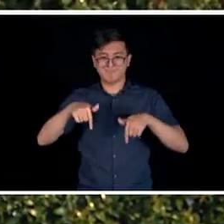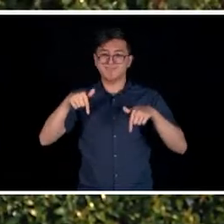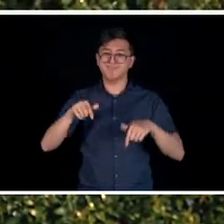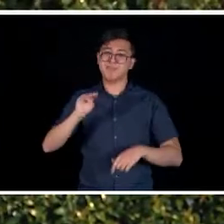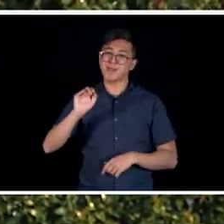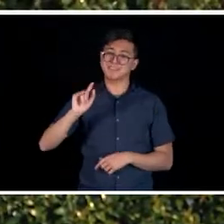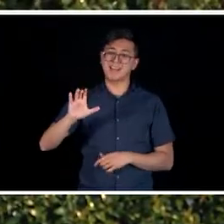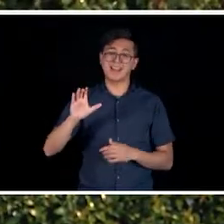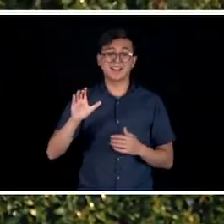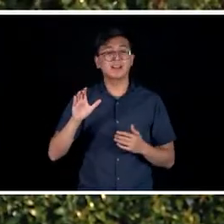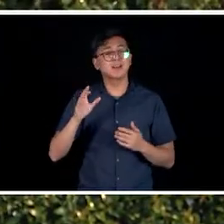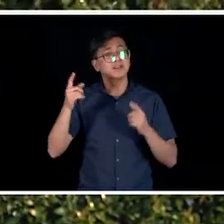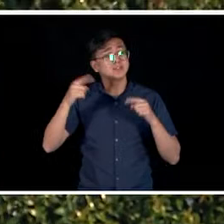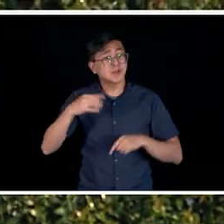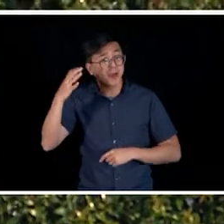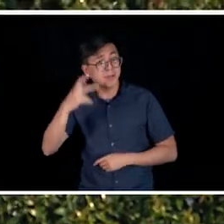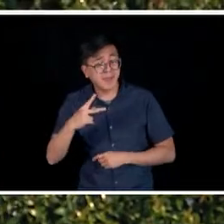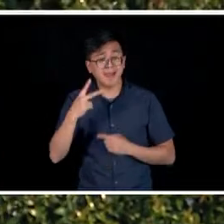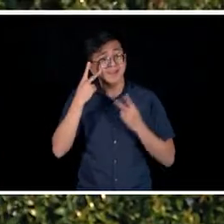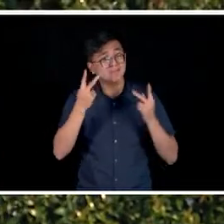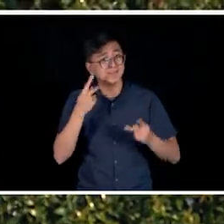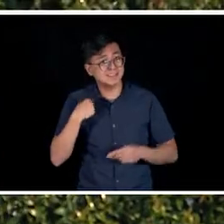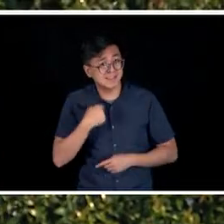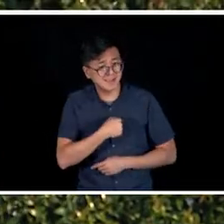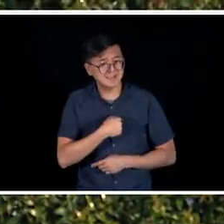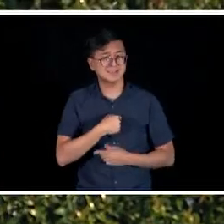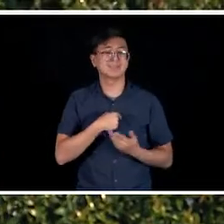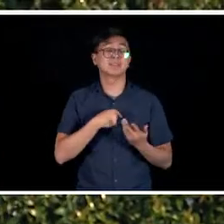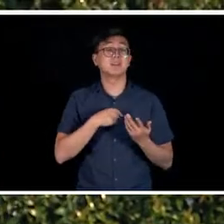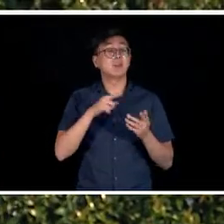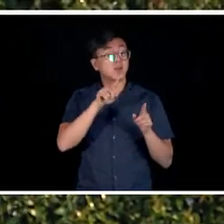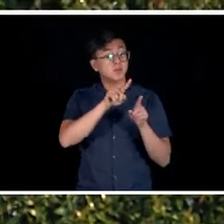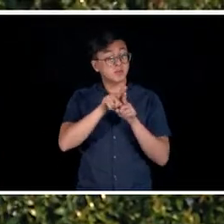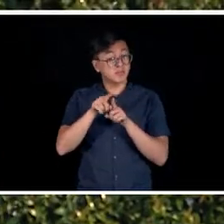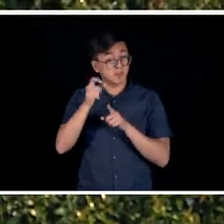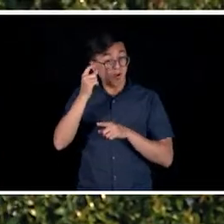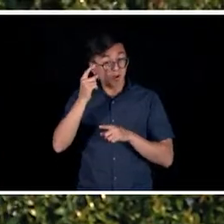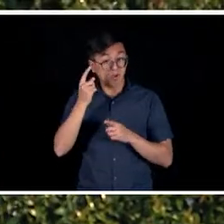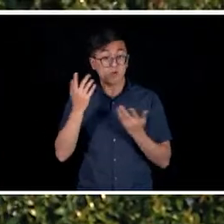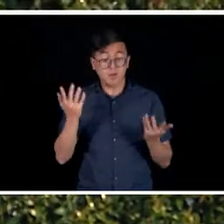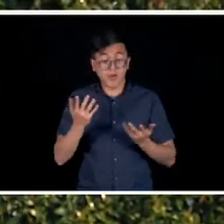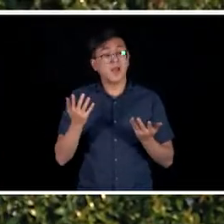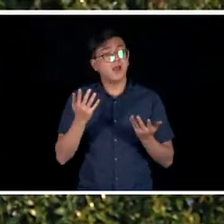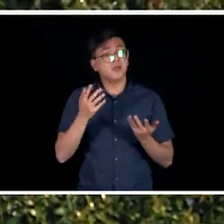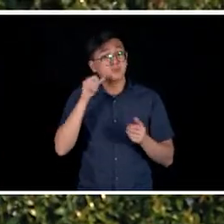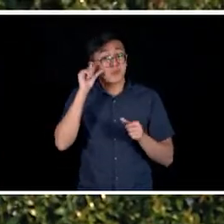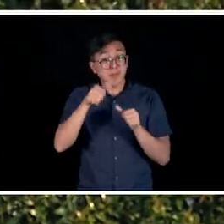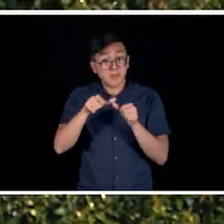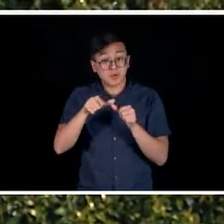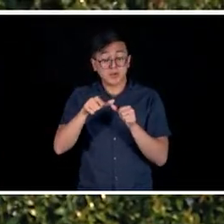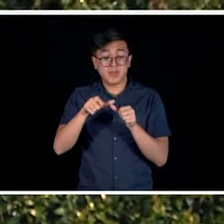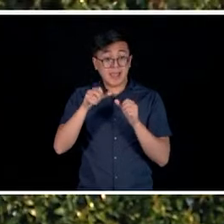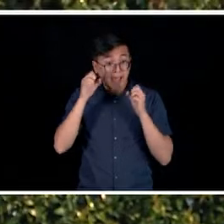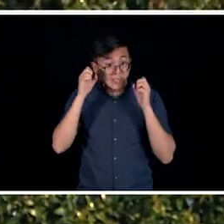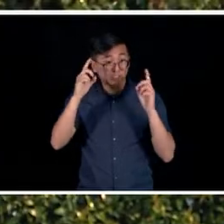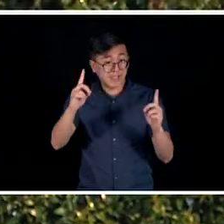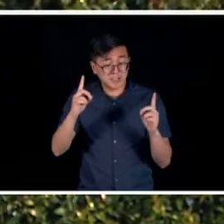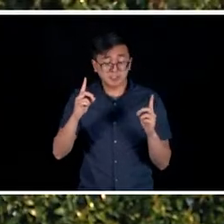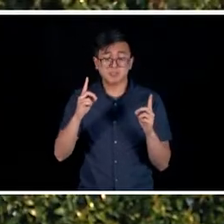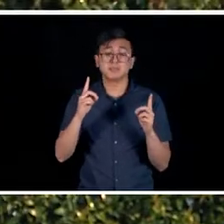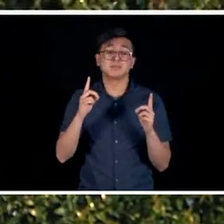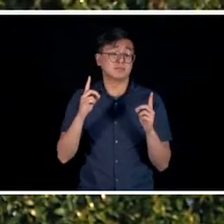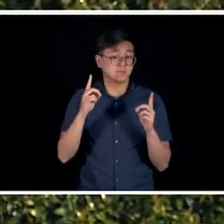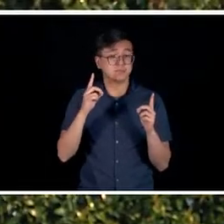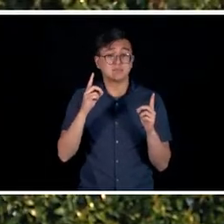us regularly. And remember that an education is your